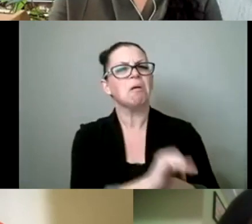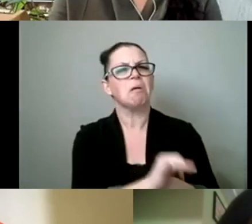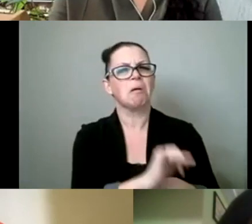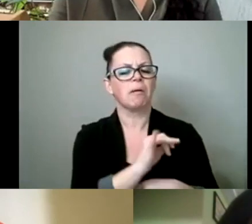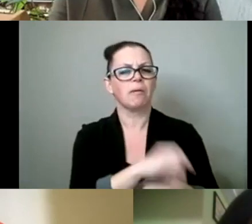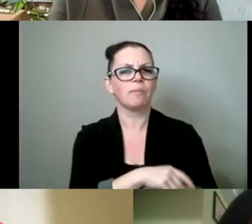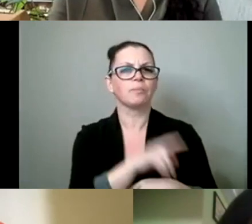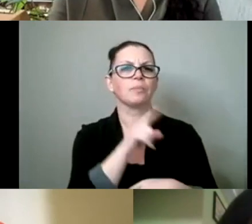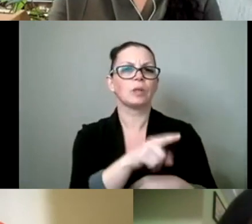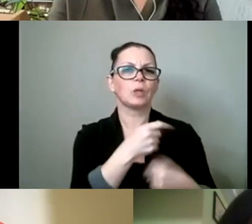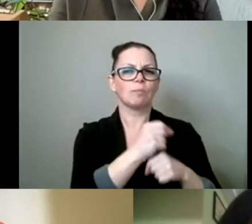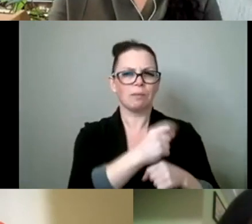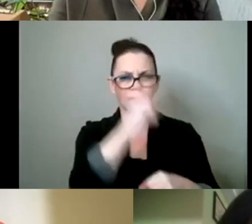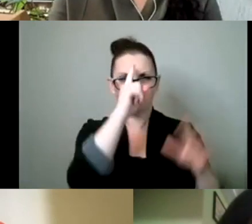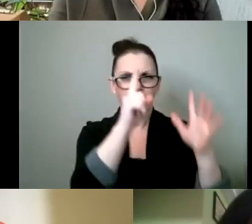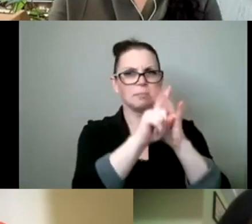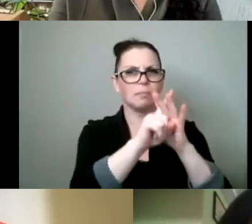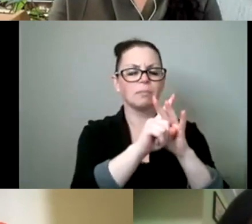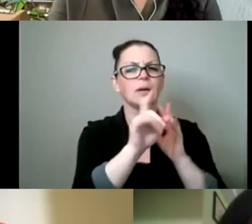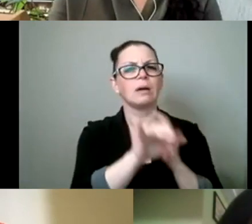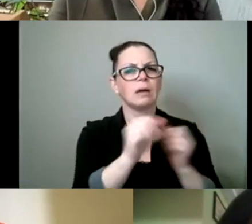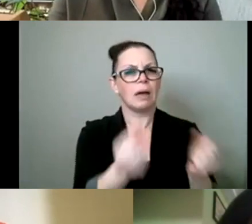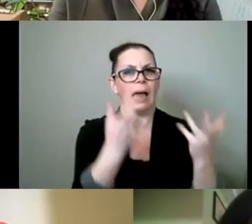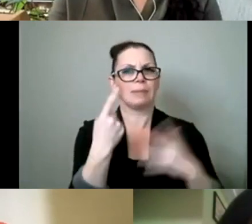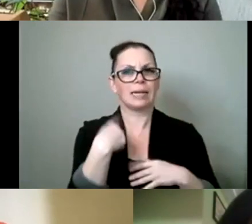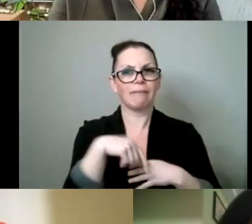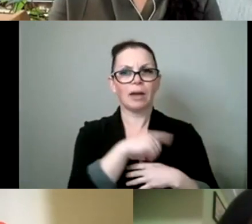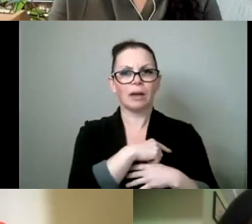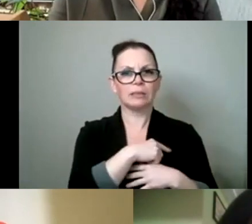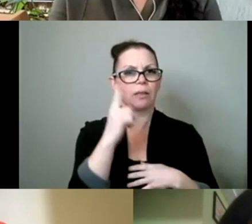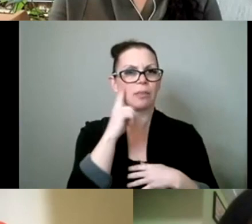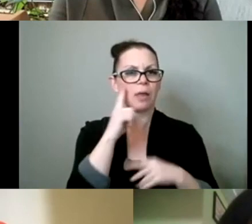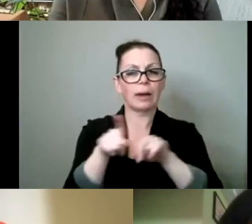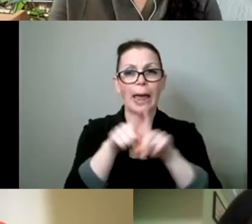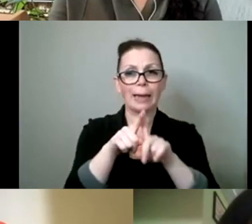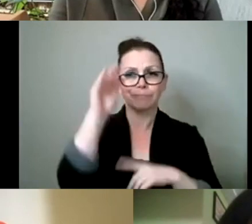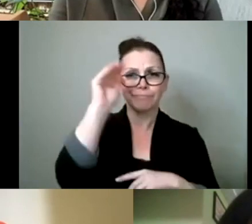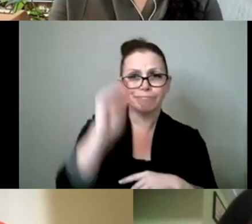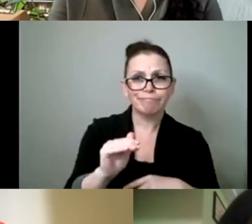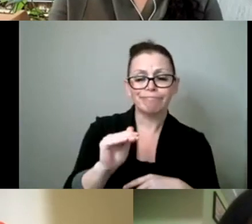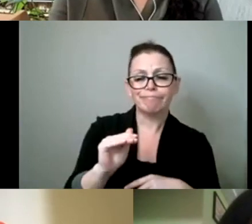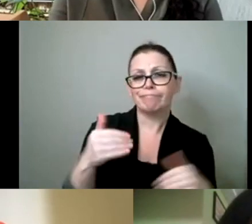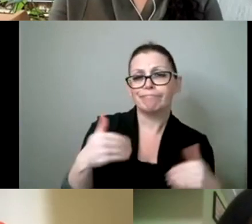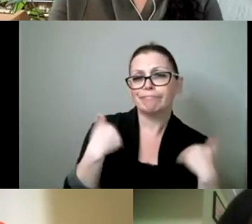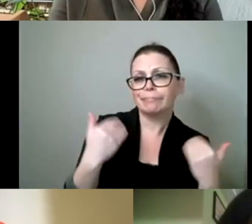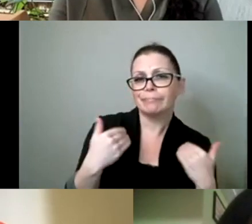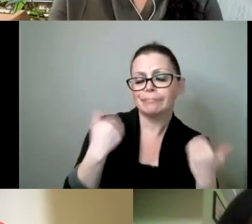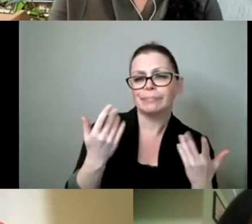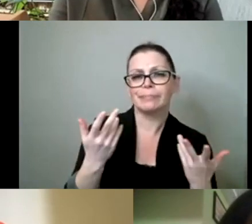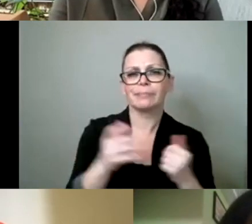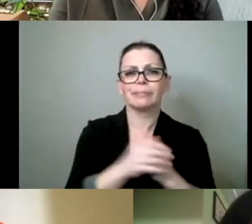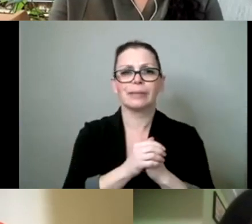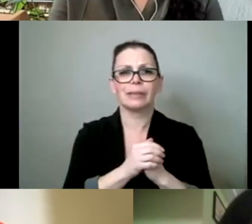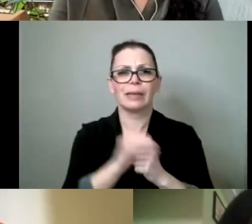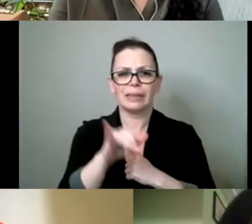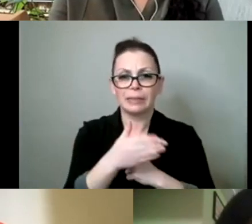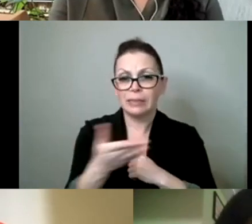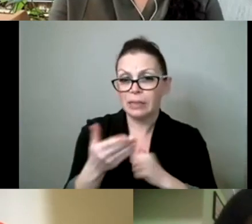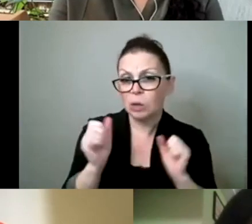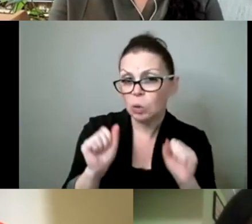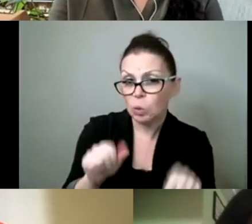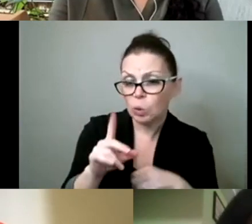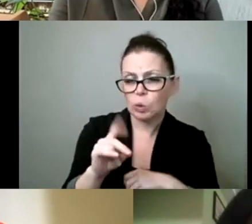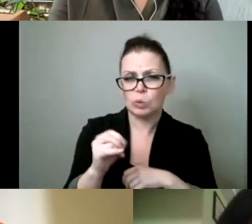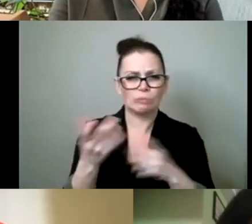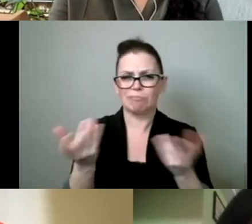you make me think that, like, how many of us thought as little kids that this was a viable thing to do, or even